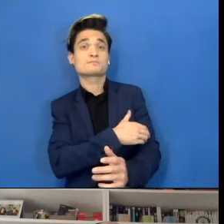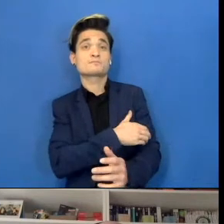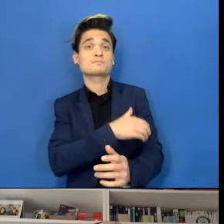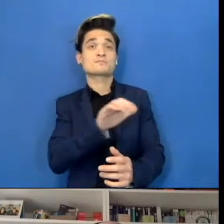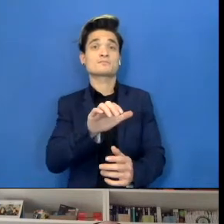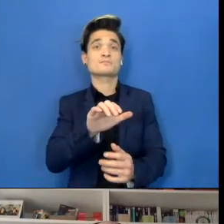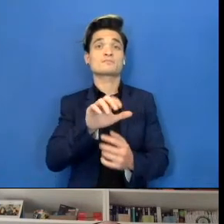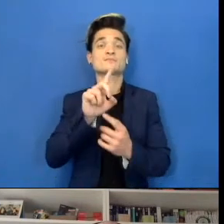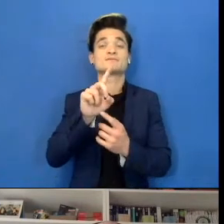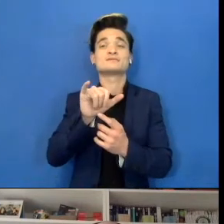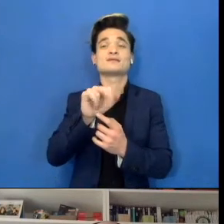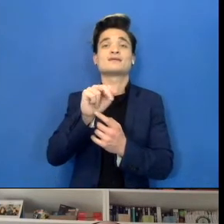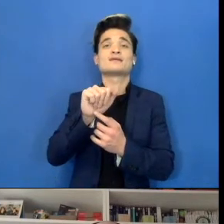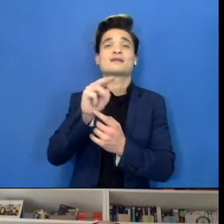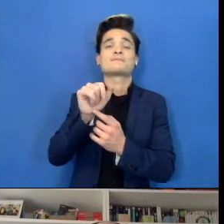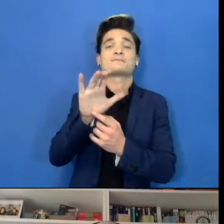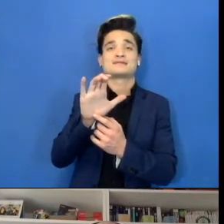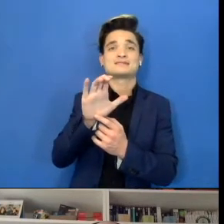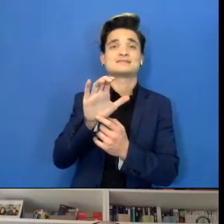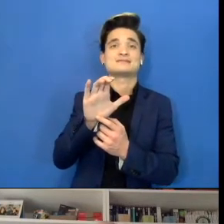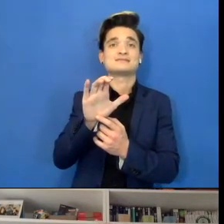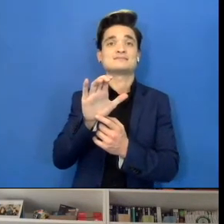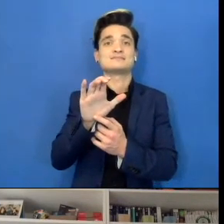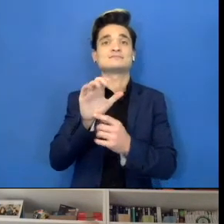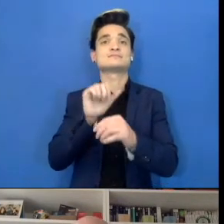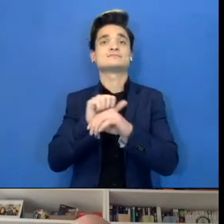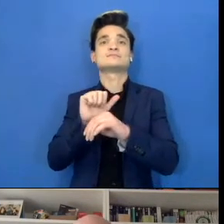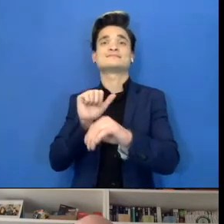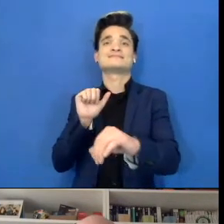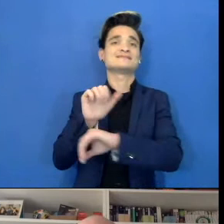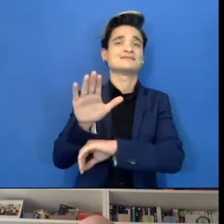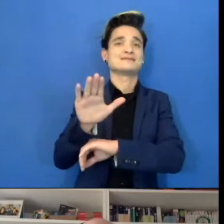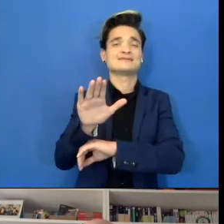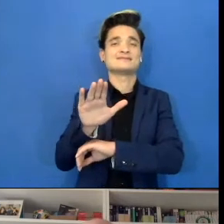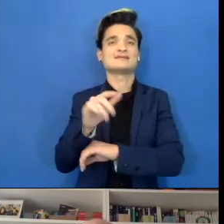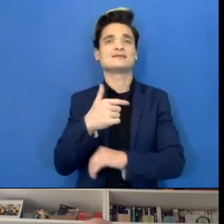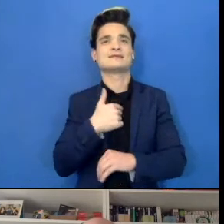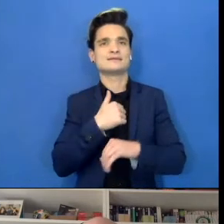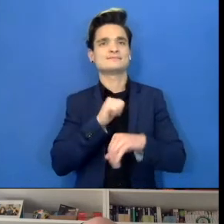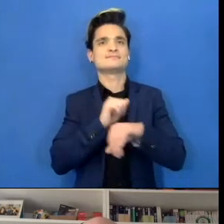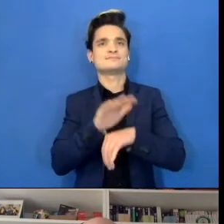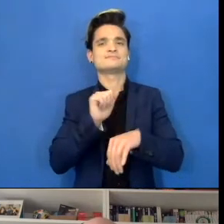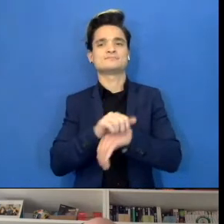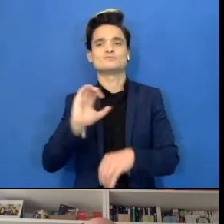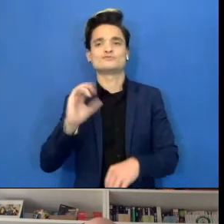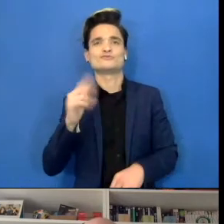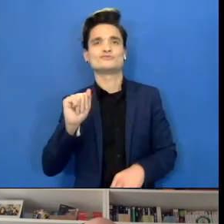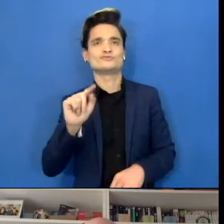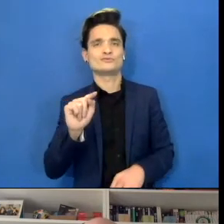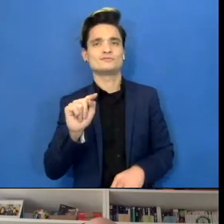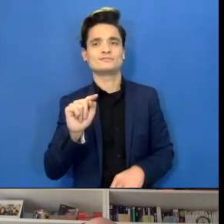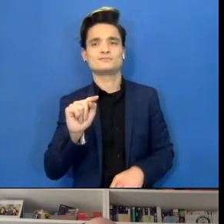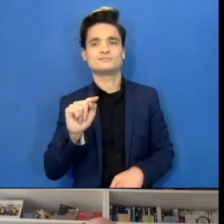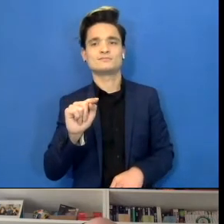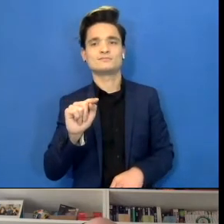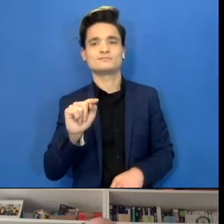I should probably send this to you. I'll send it to you in a chat or something. It's called New Weave of Power, People and